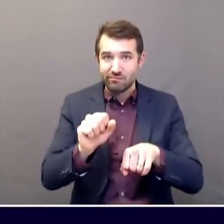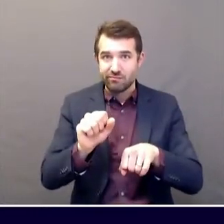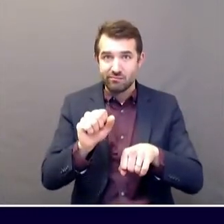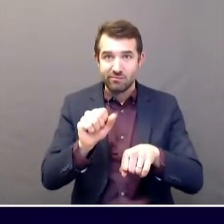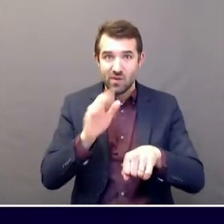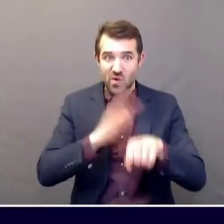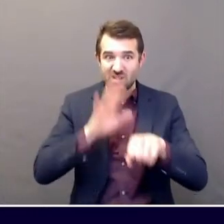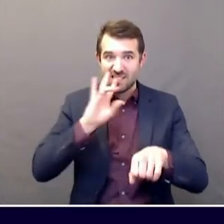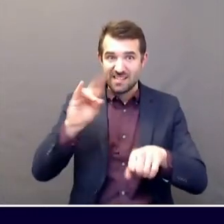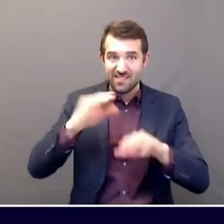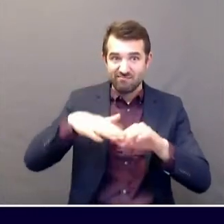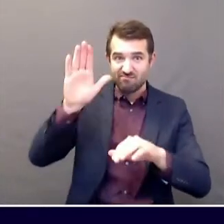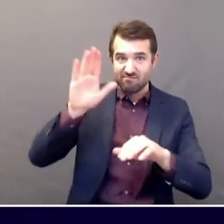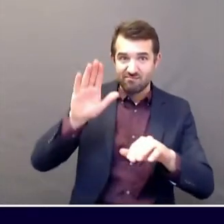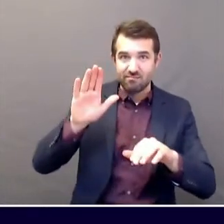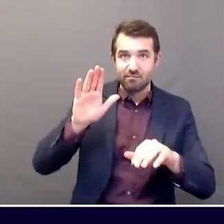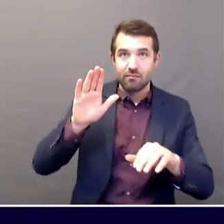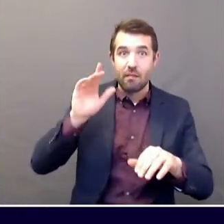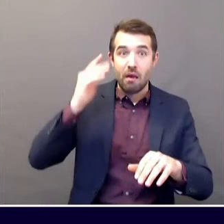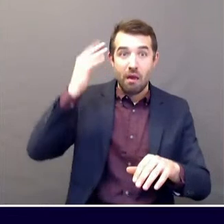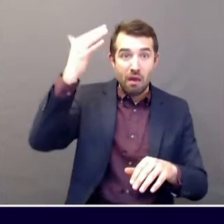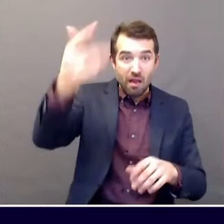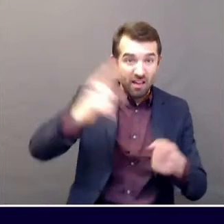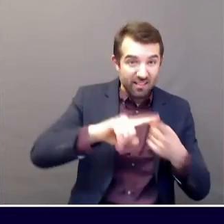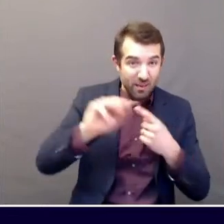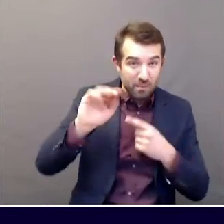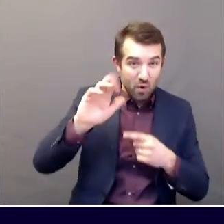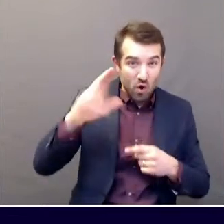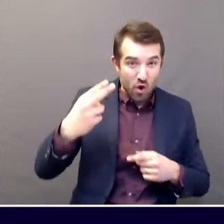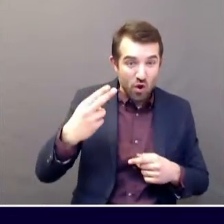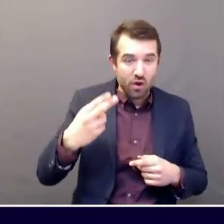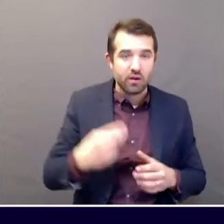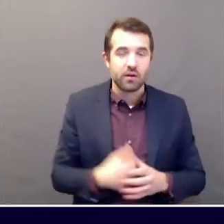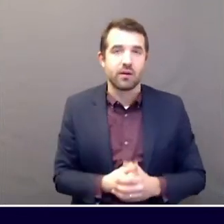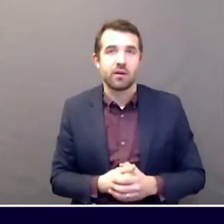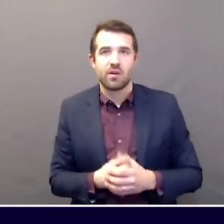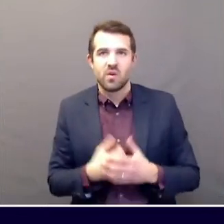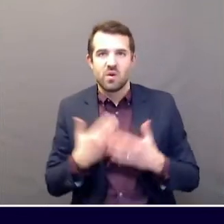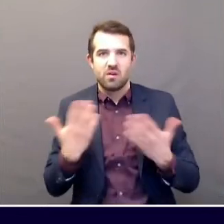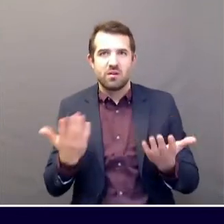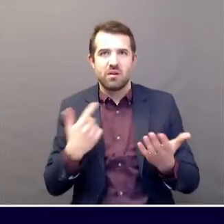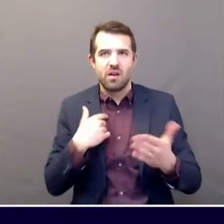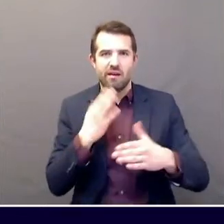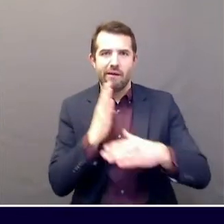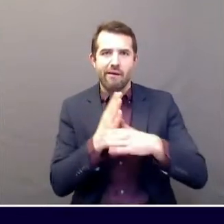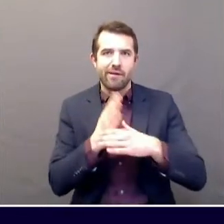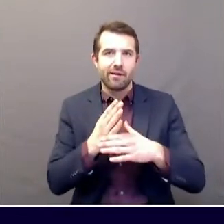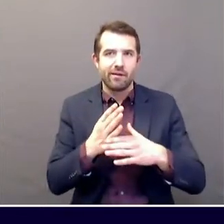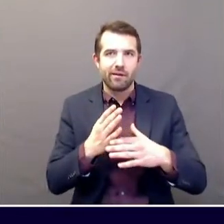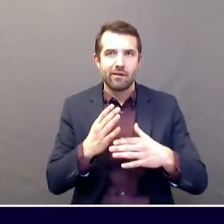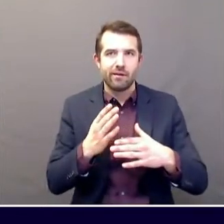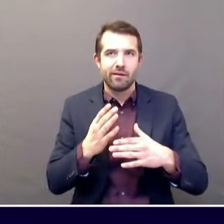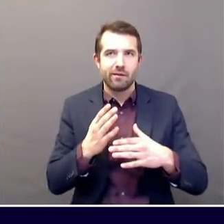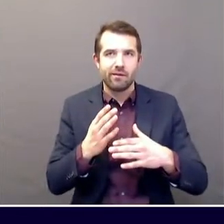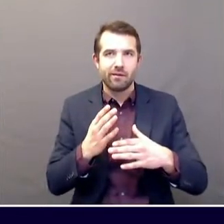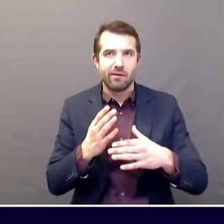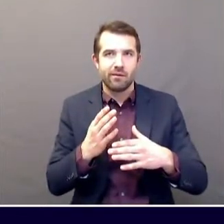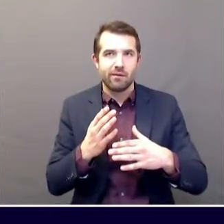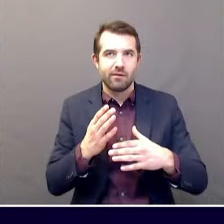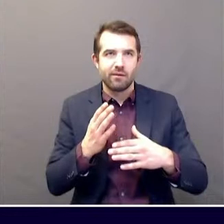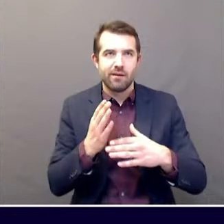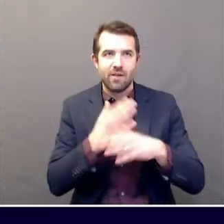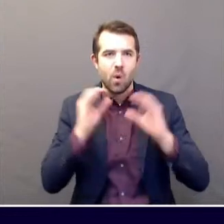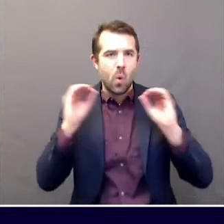you're 40 years old, no underlying health conditions, you're not a frontline worker, that if you had, maybe you were hoping that you could be getting a vaccine